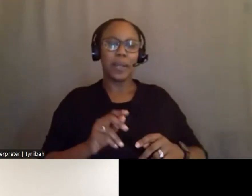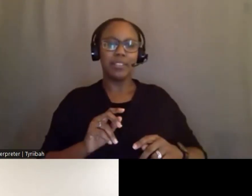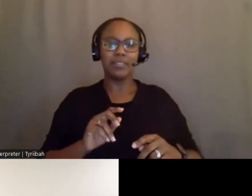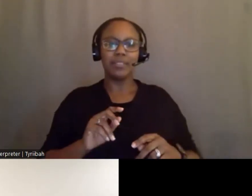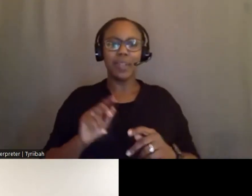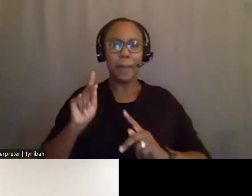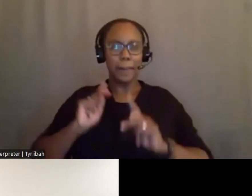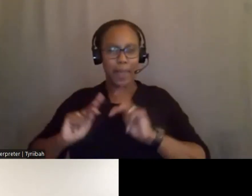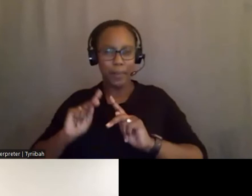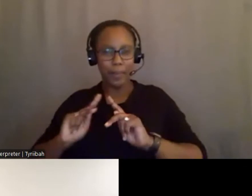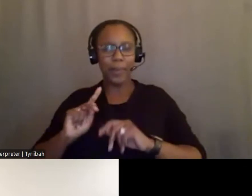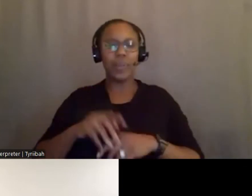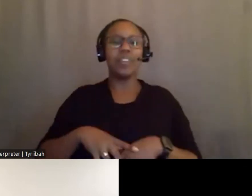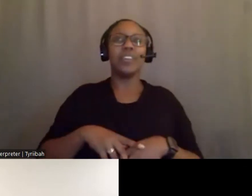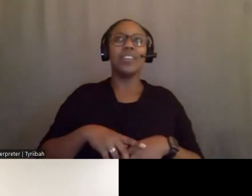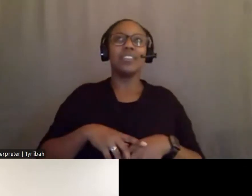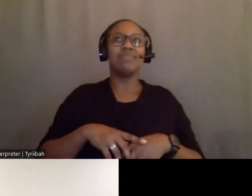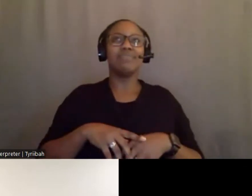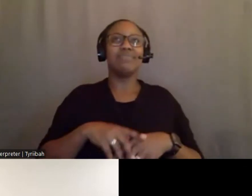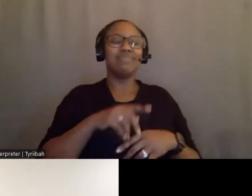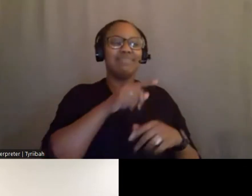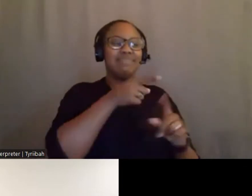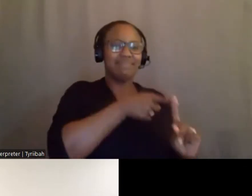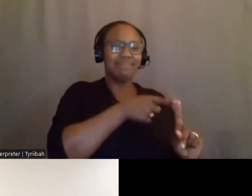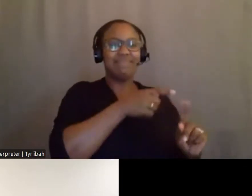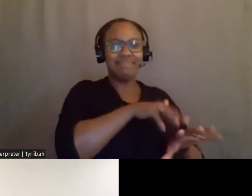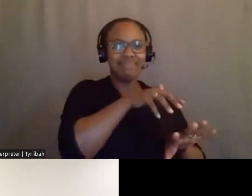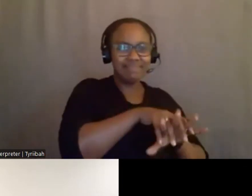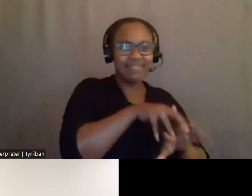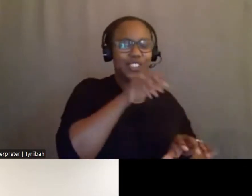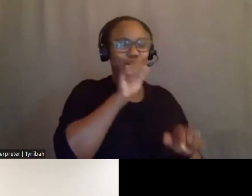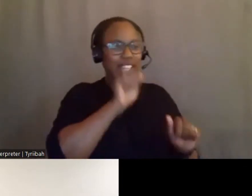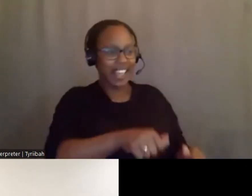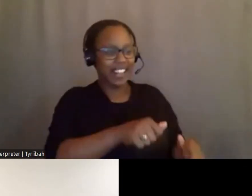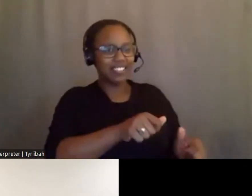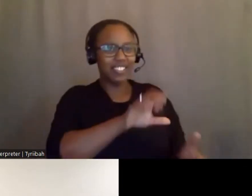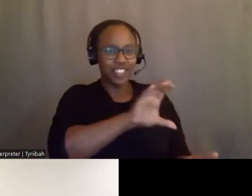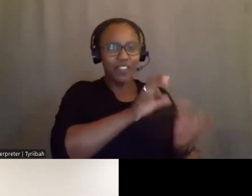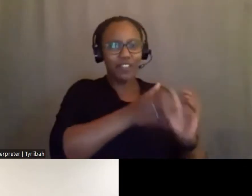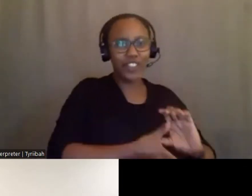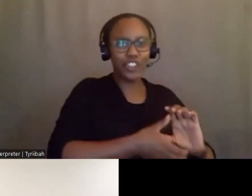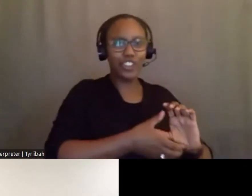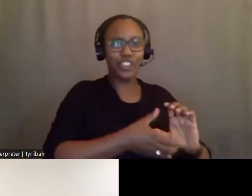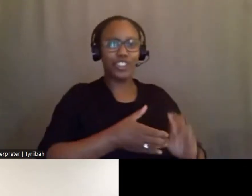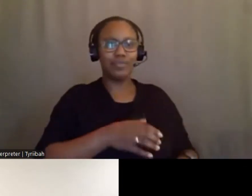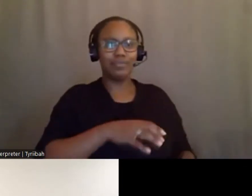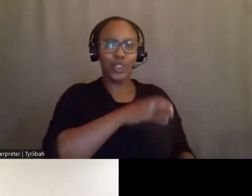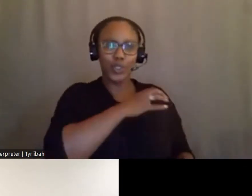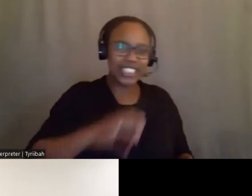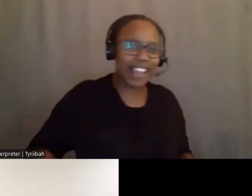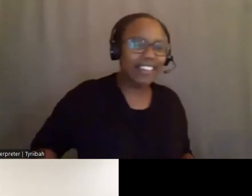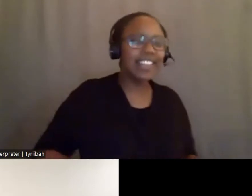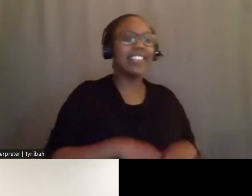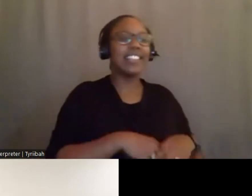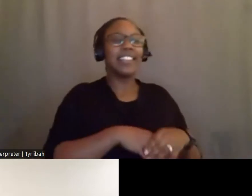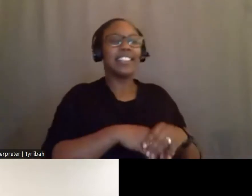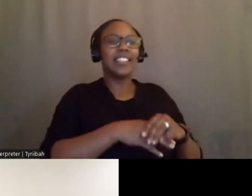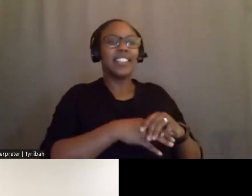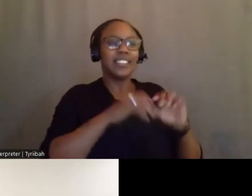as people who can be assimilated, who can be converted to Christianity, versus Africans and African Americans who cannot